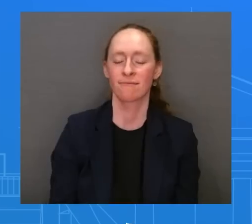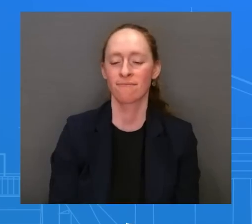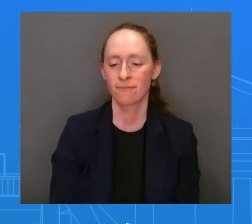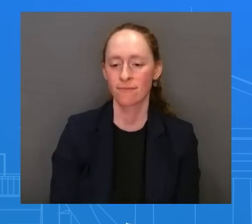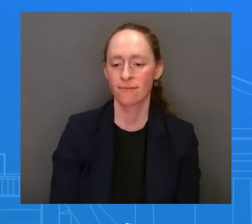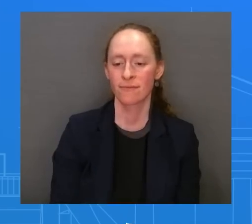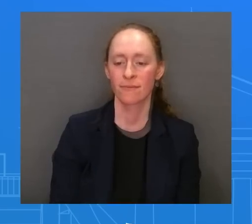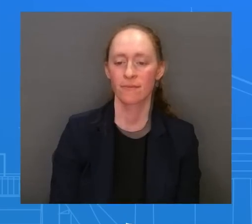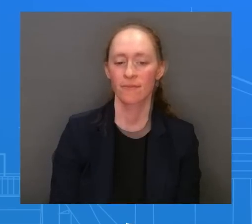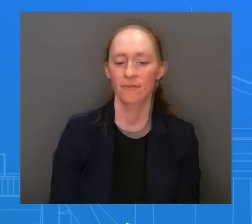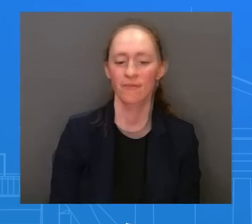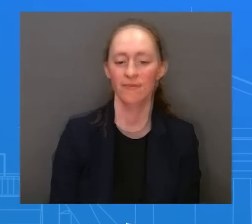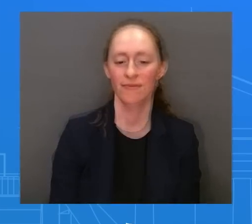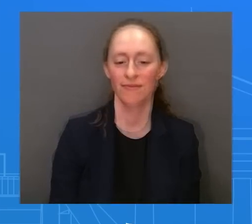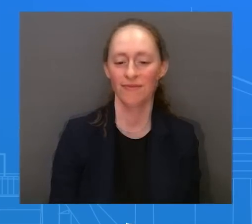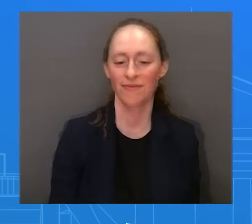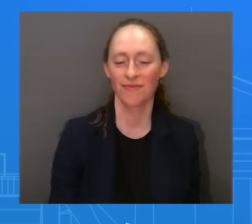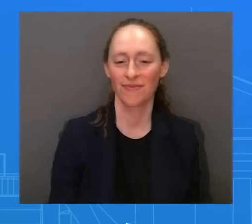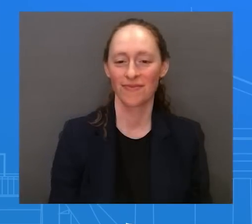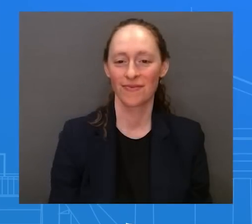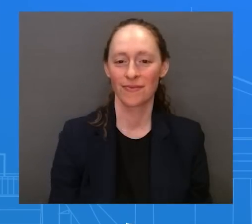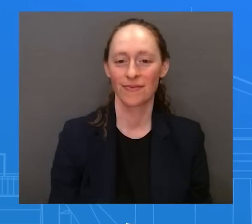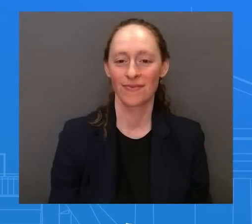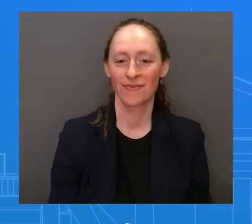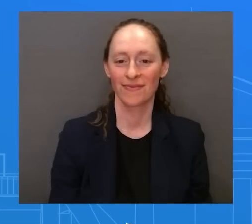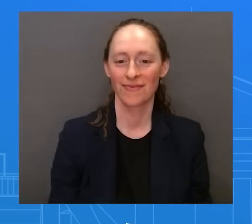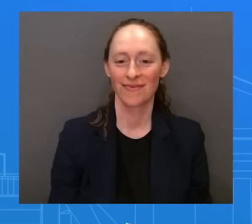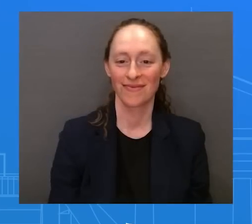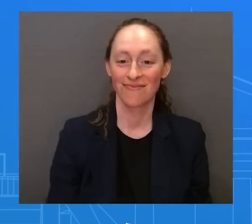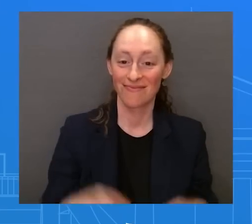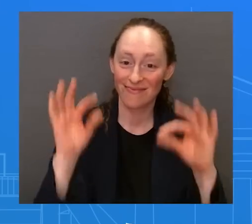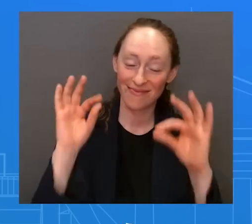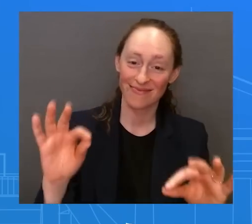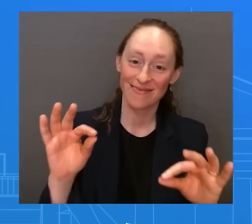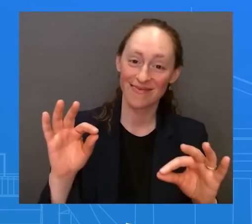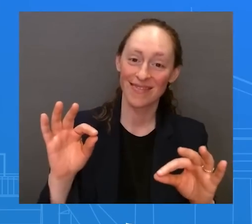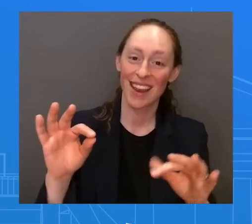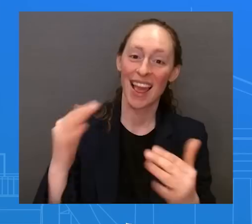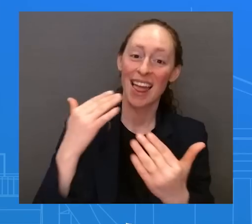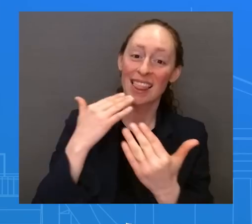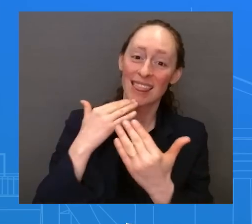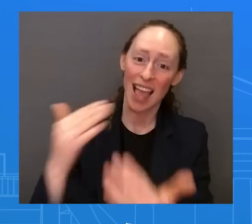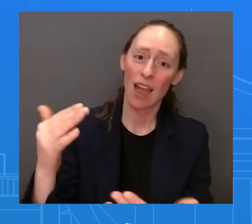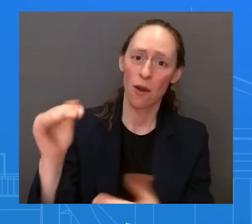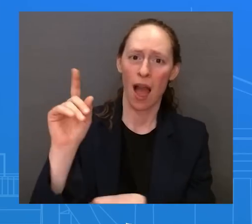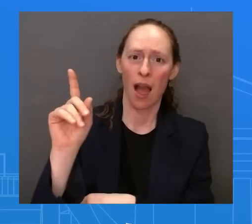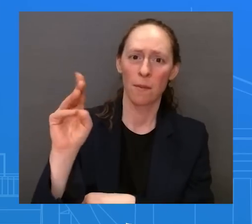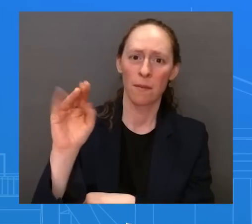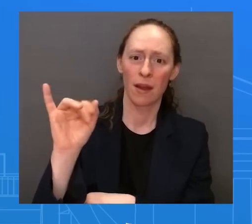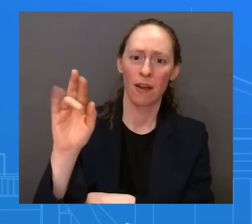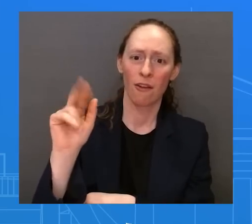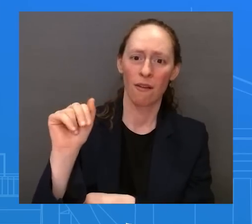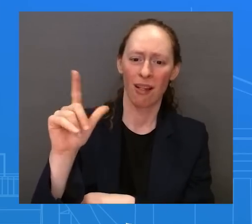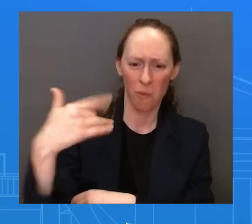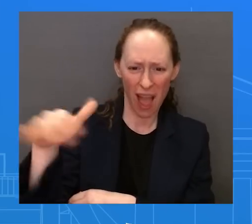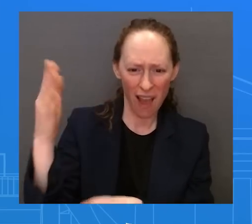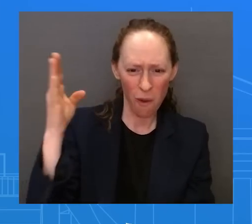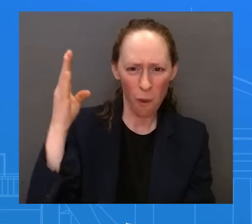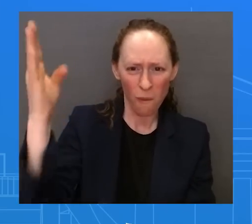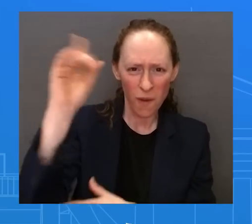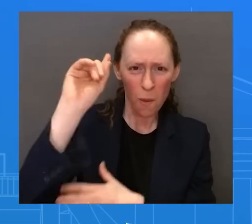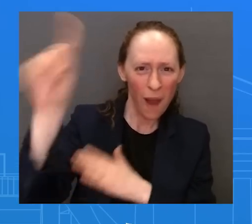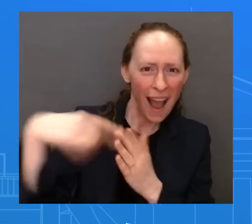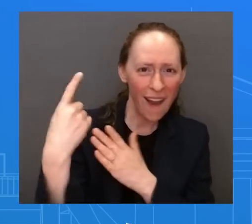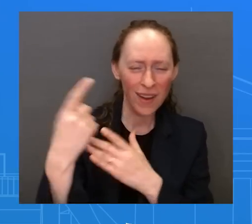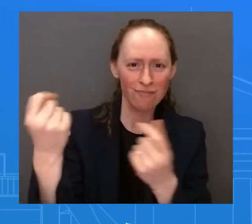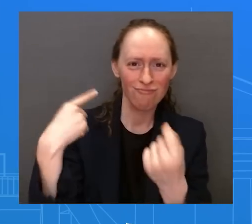thank you all right thank you so much Admiral it's over an hour um okay uh